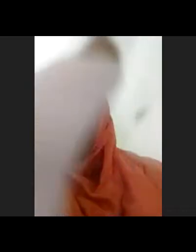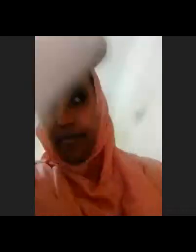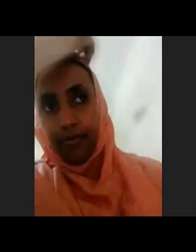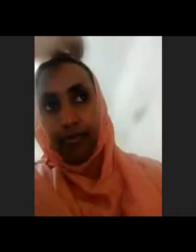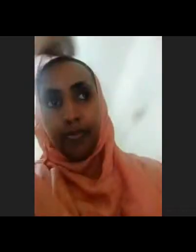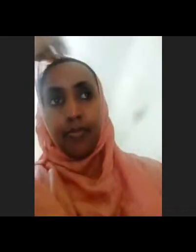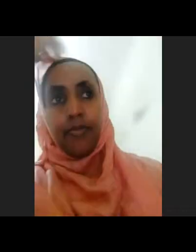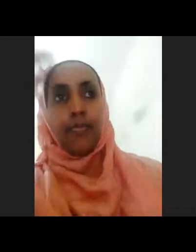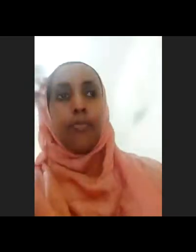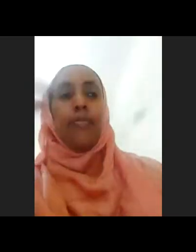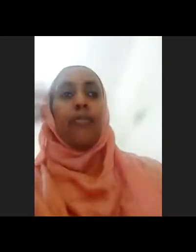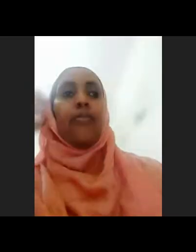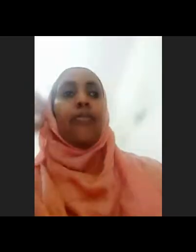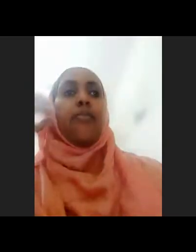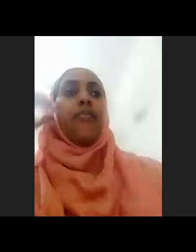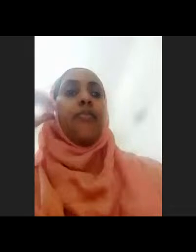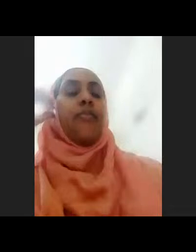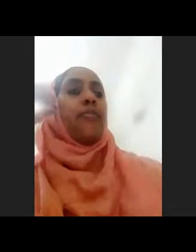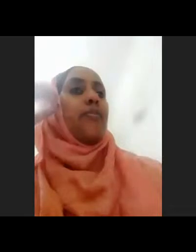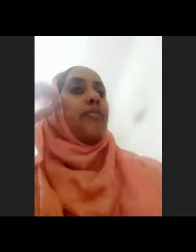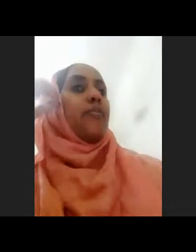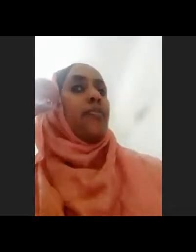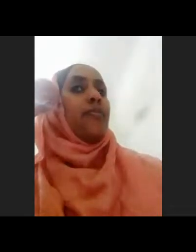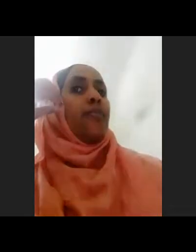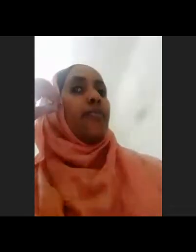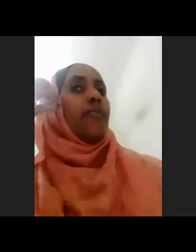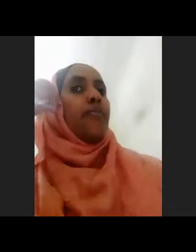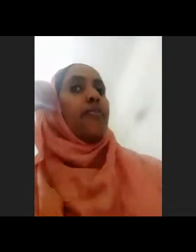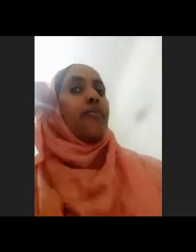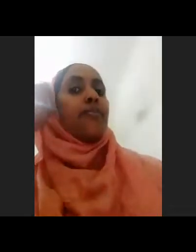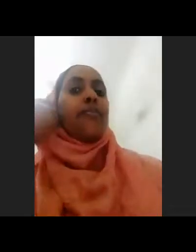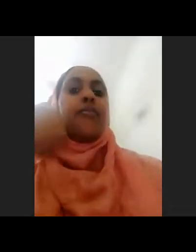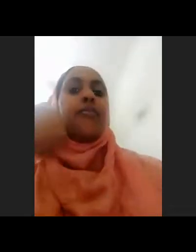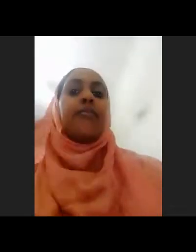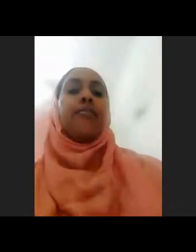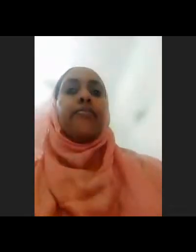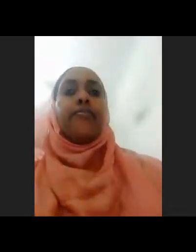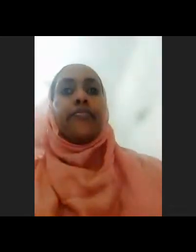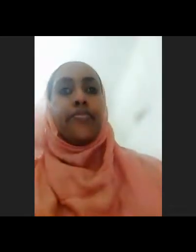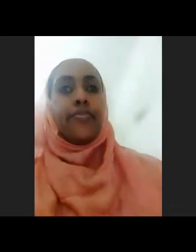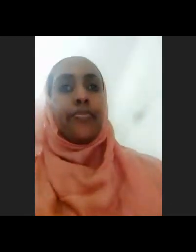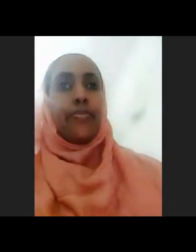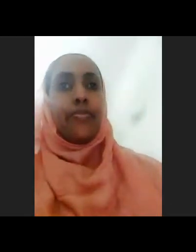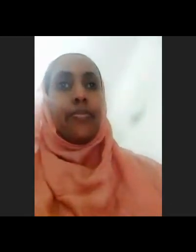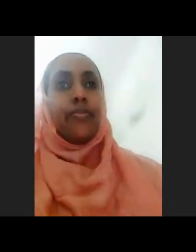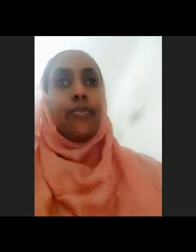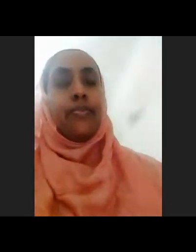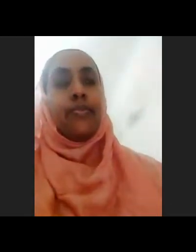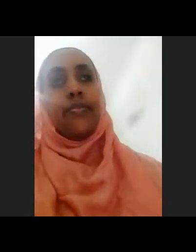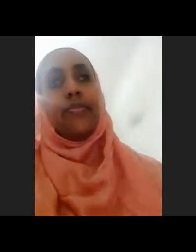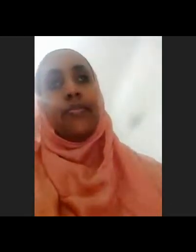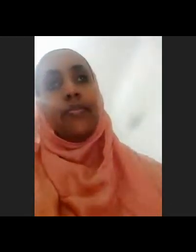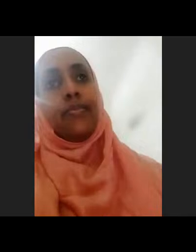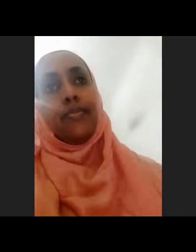out of, okay, there you go. Please unmute and make your comments.